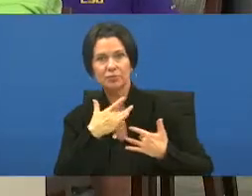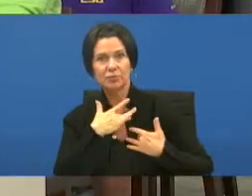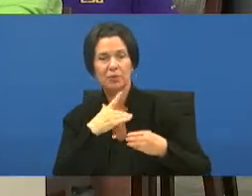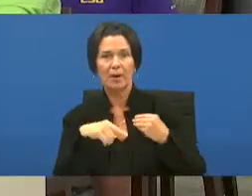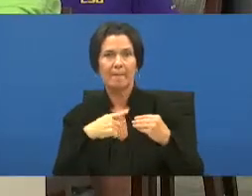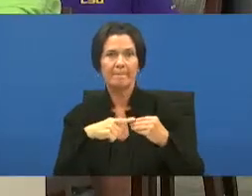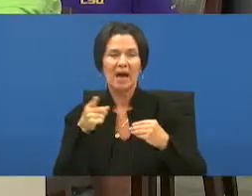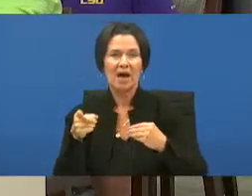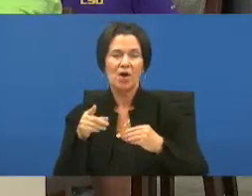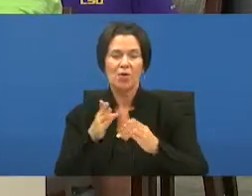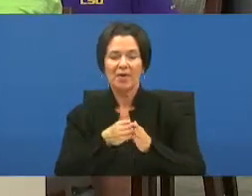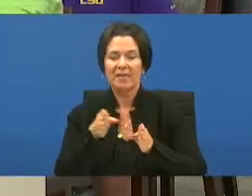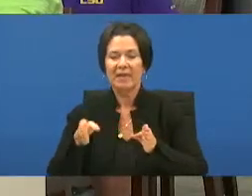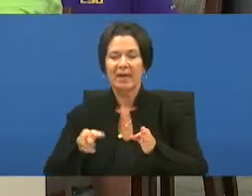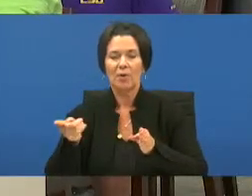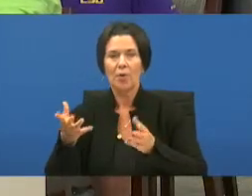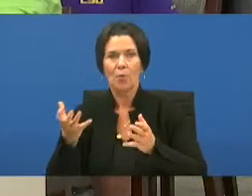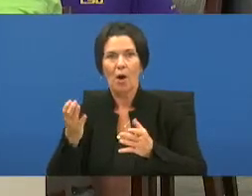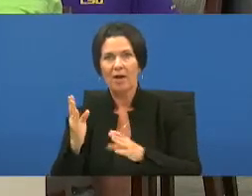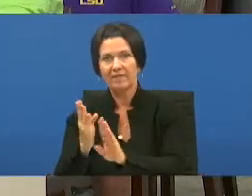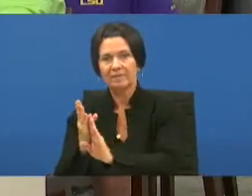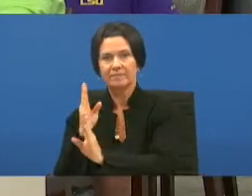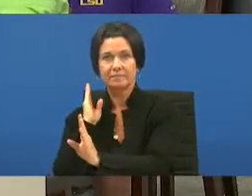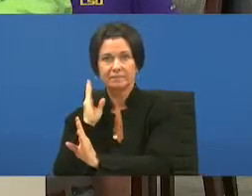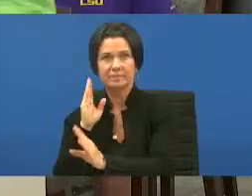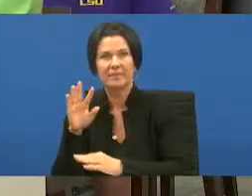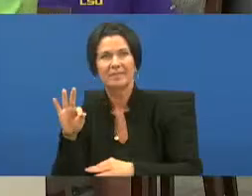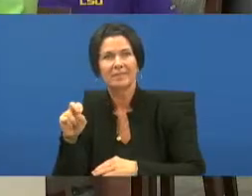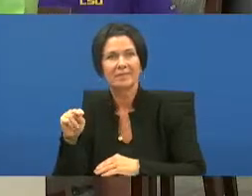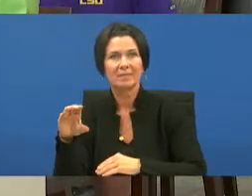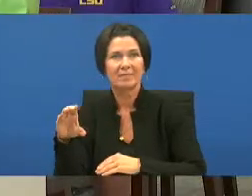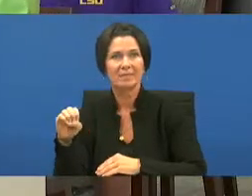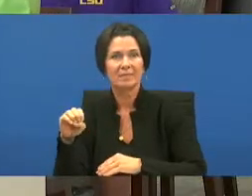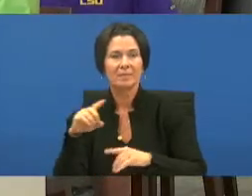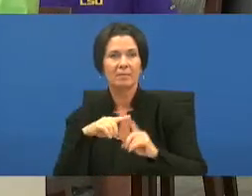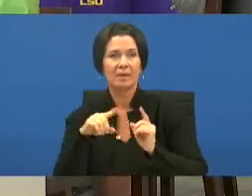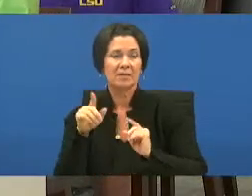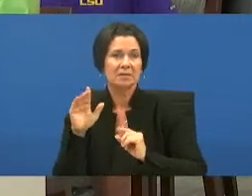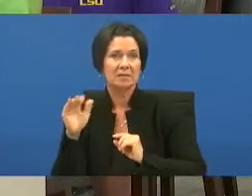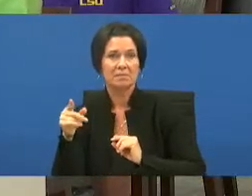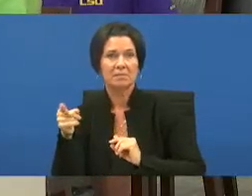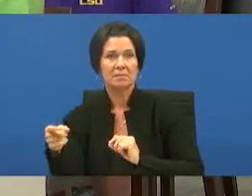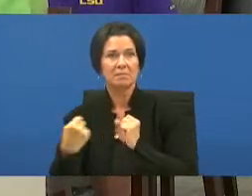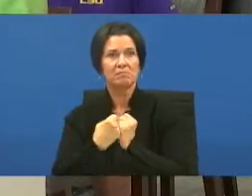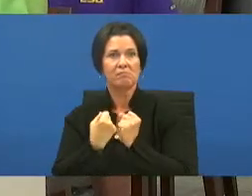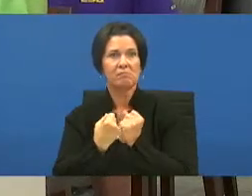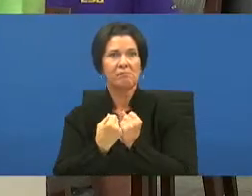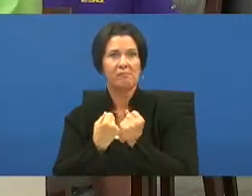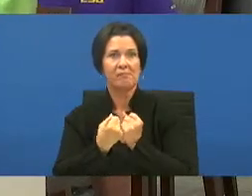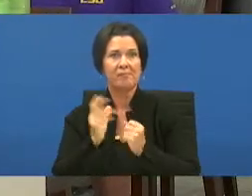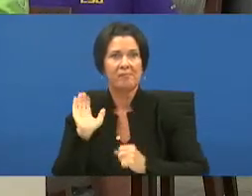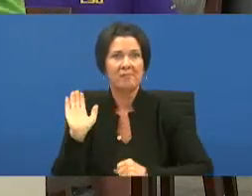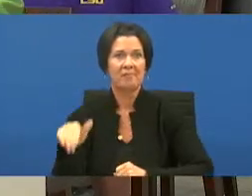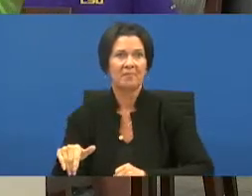fence or do some trees in a common area that backs up to her. Otherwise, she has been in favor previously.